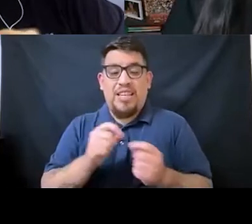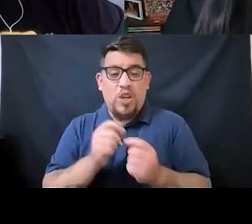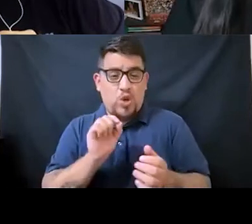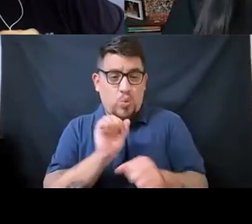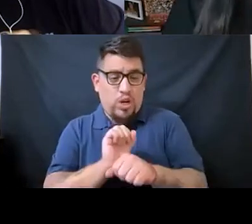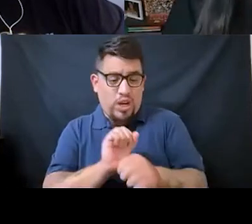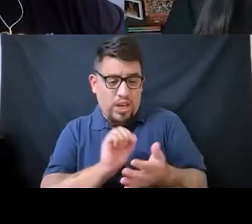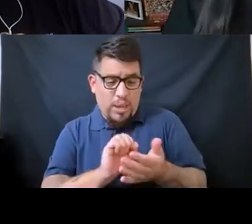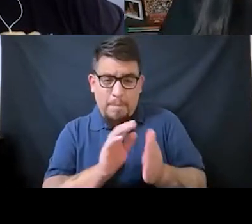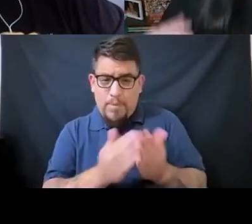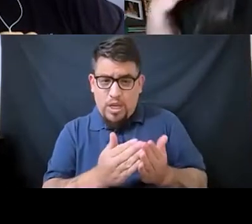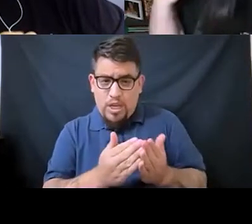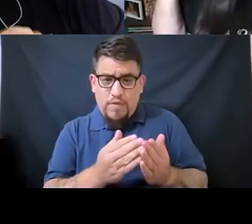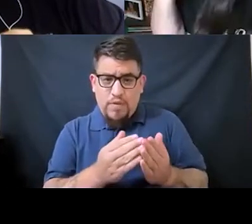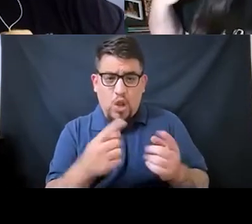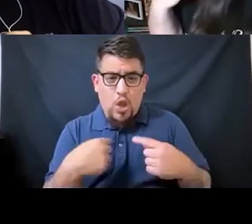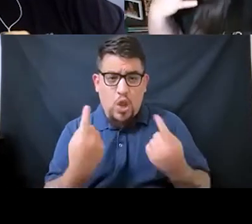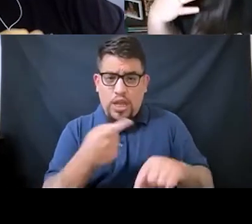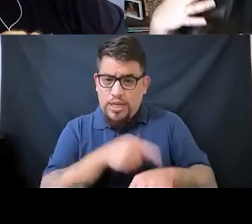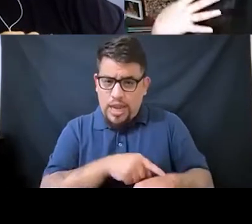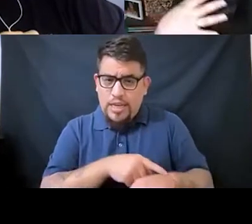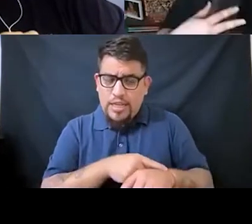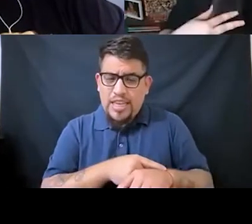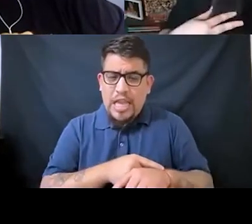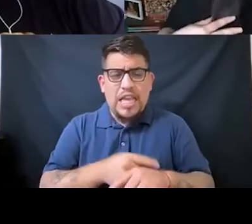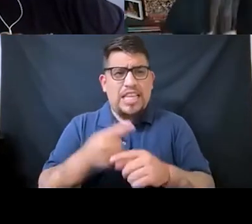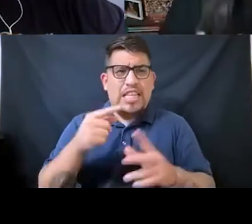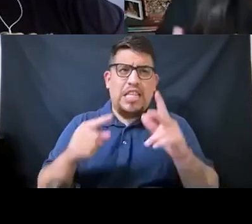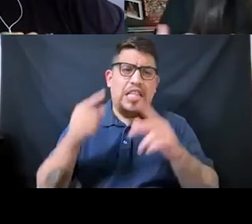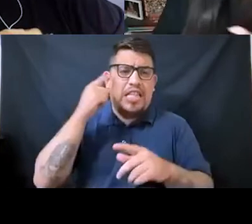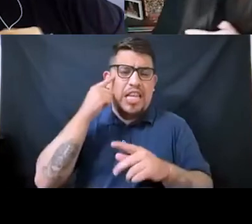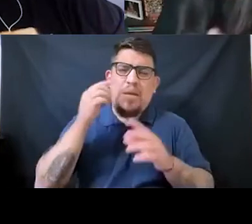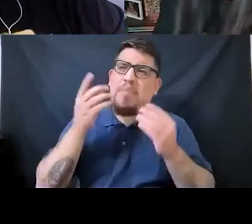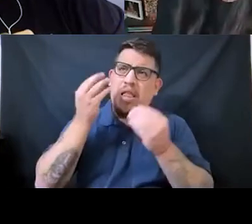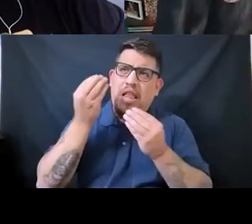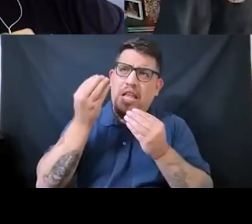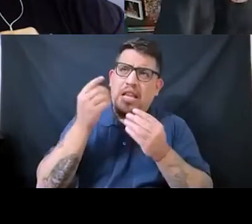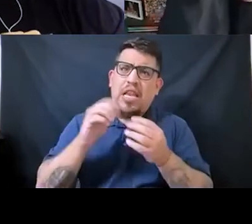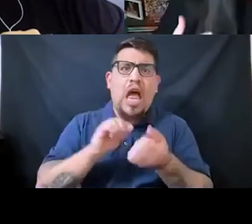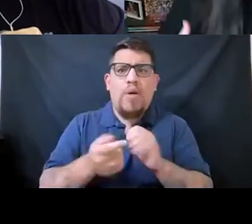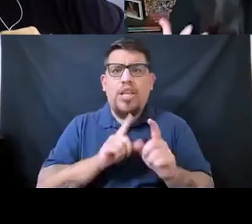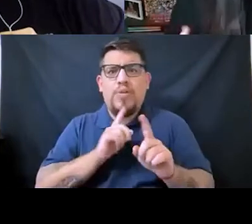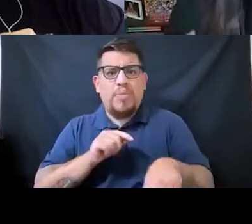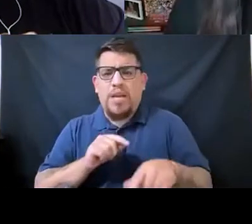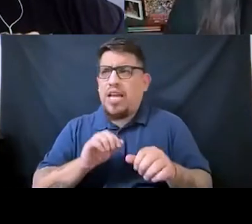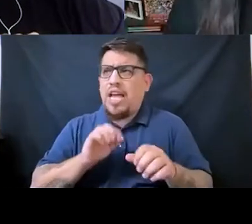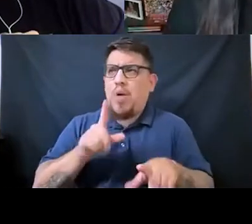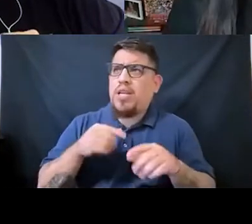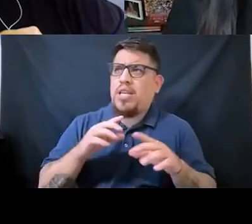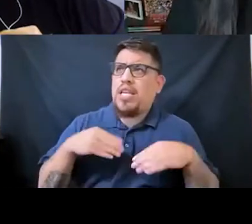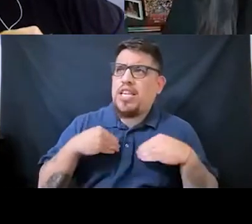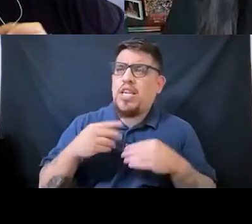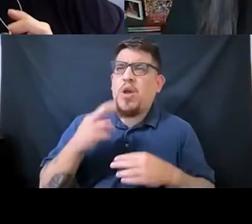as long as we did. And, you know, when it stays in your mind for too long, you're kind of like, how are people going to respond to this? You know, you almost wonder